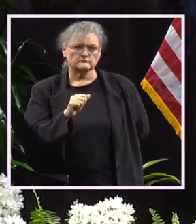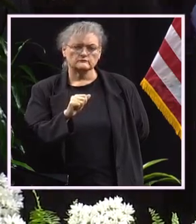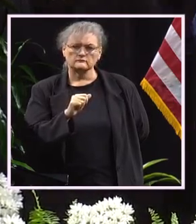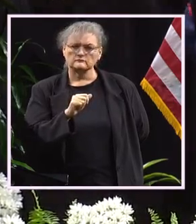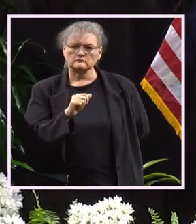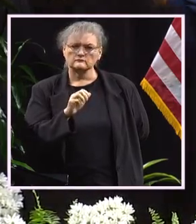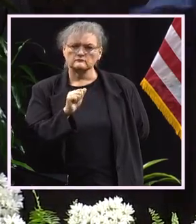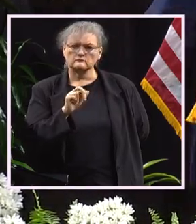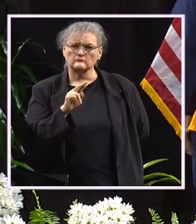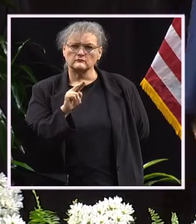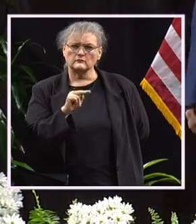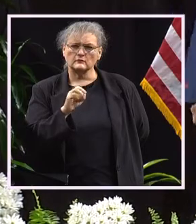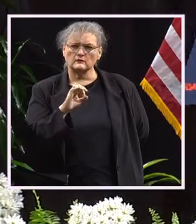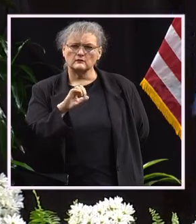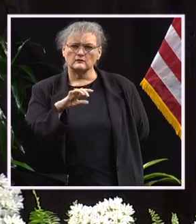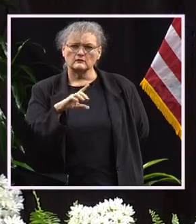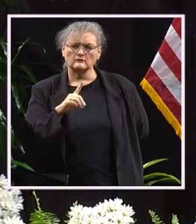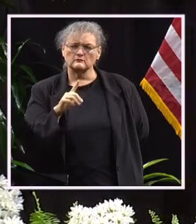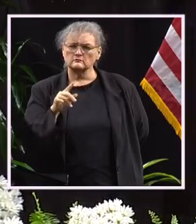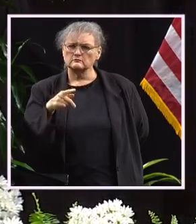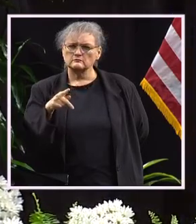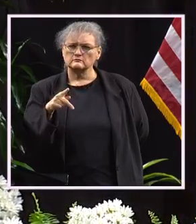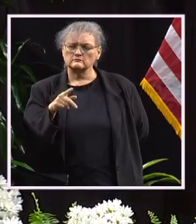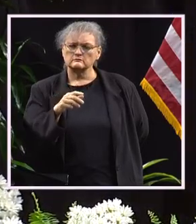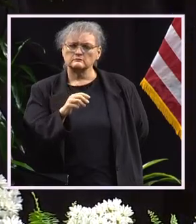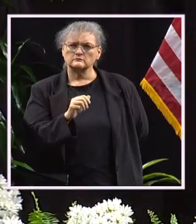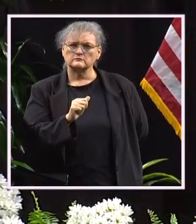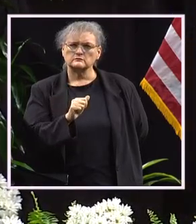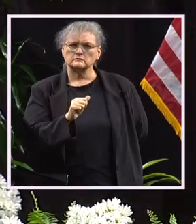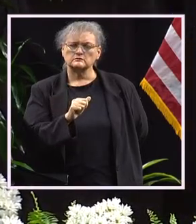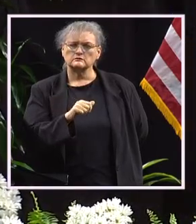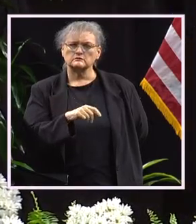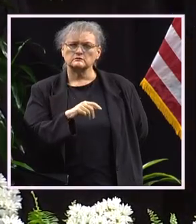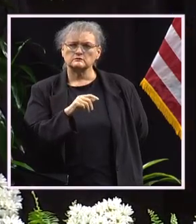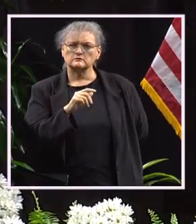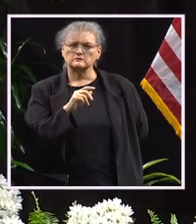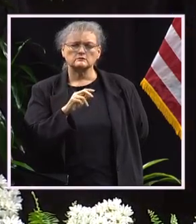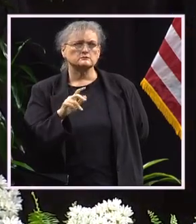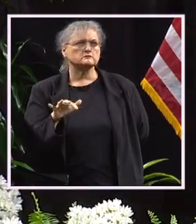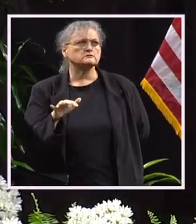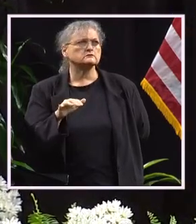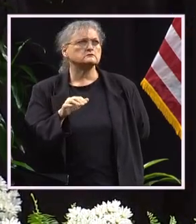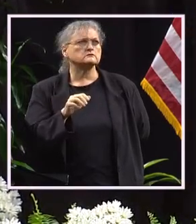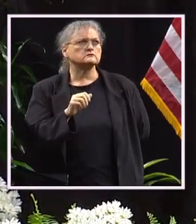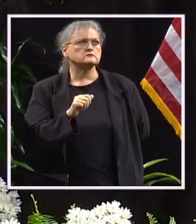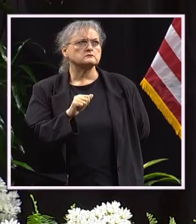Arnab M. Hawk, magna cum laude. Tristan I. Pepper, summa cum laude.